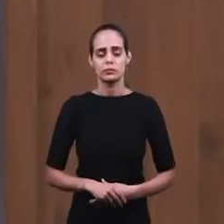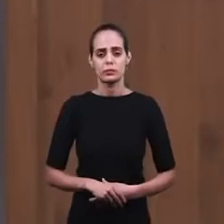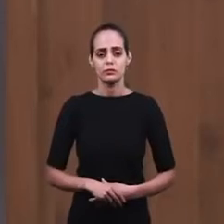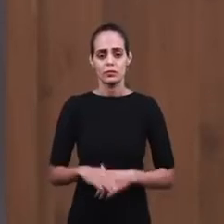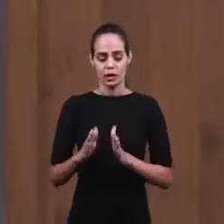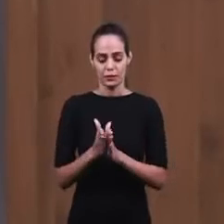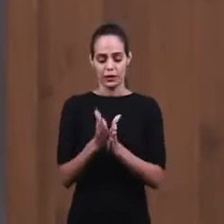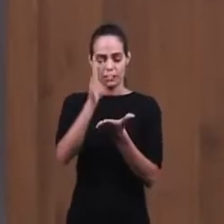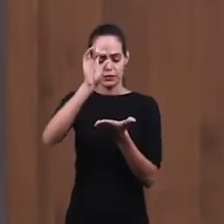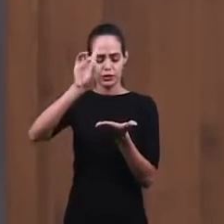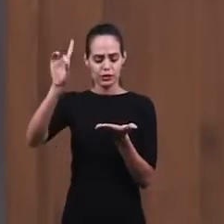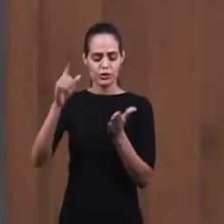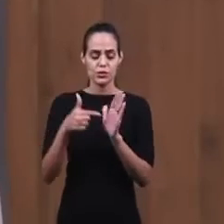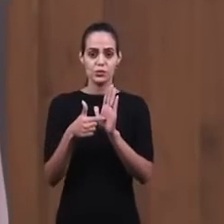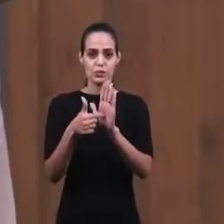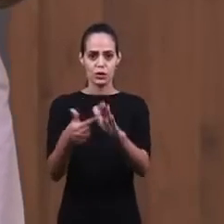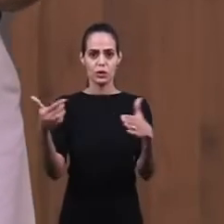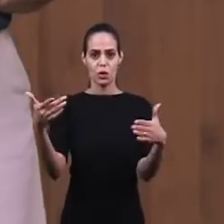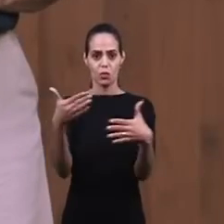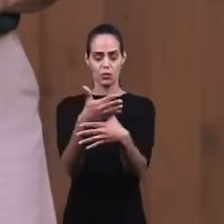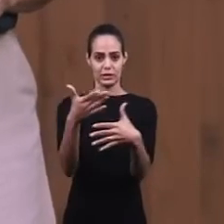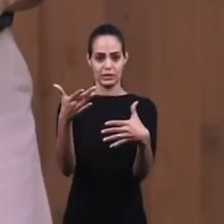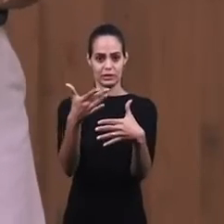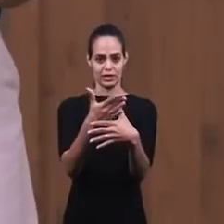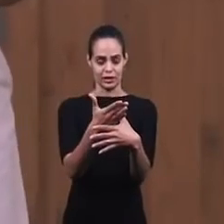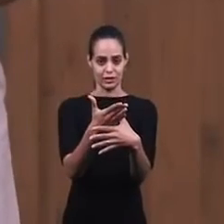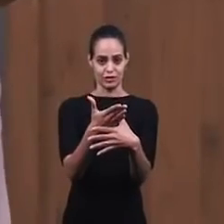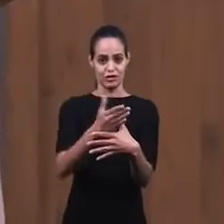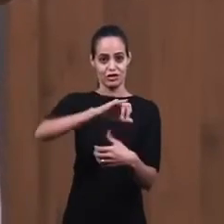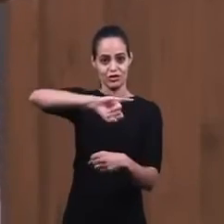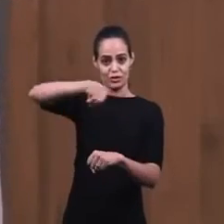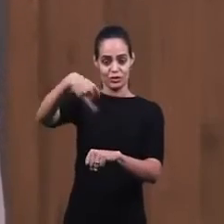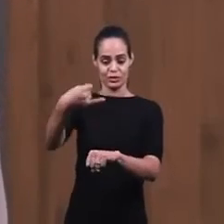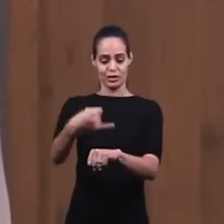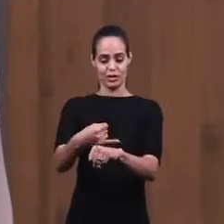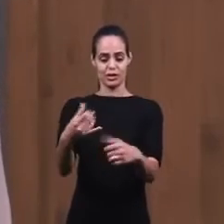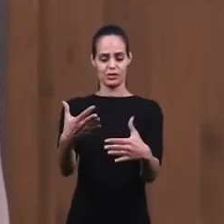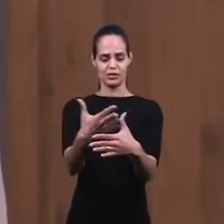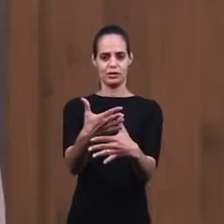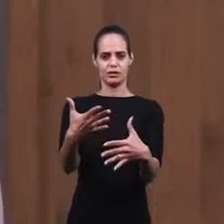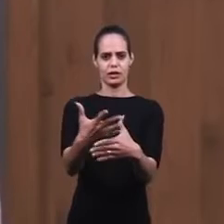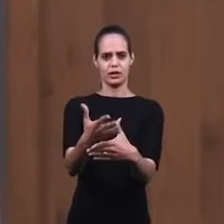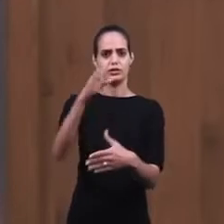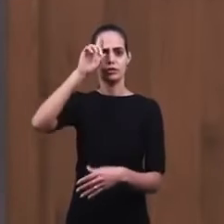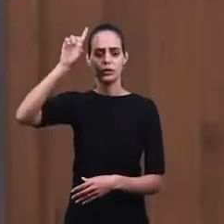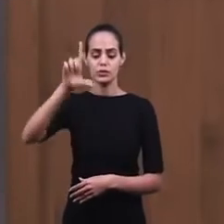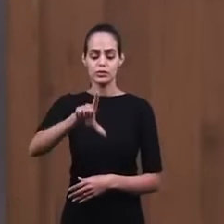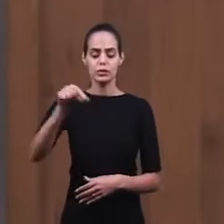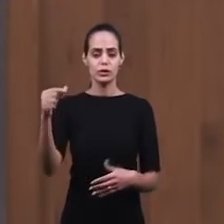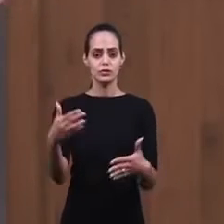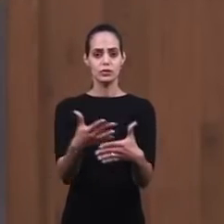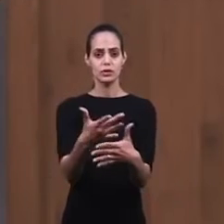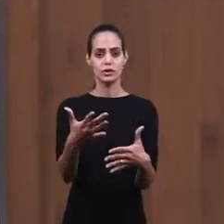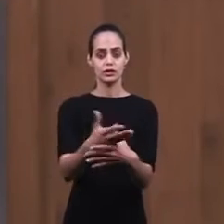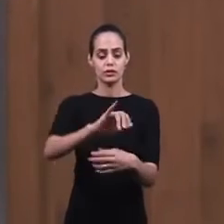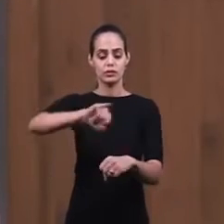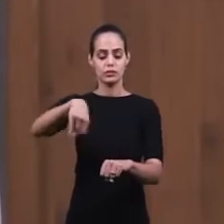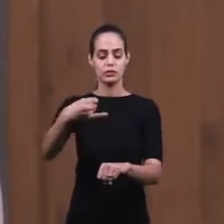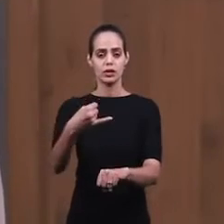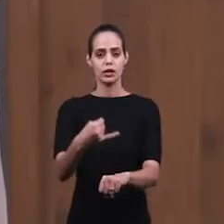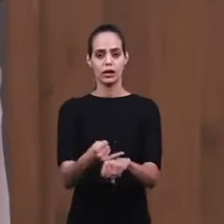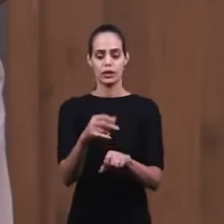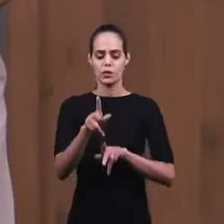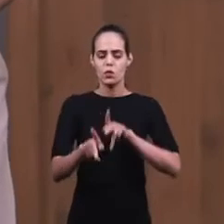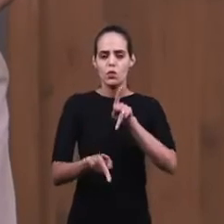called Jerusalem, a city chosen by God so that His people could seek Him and worship